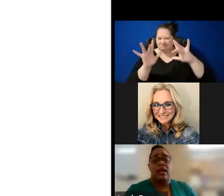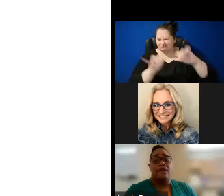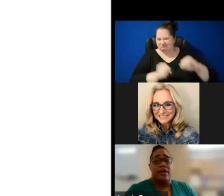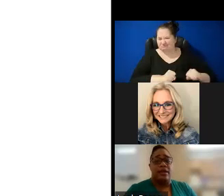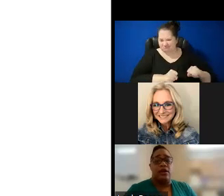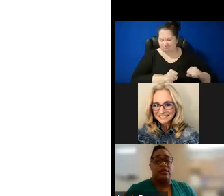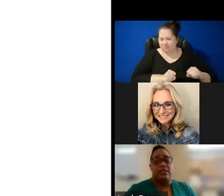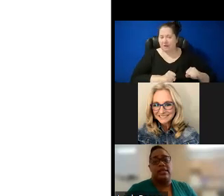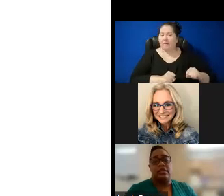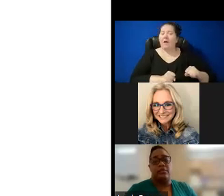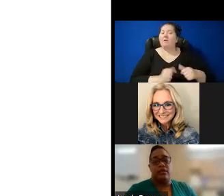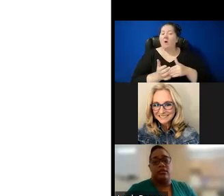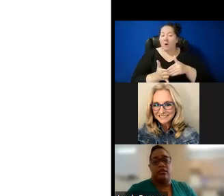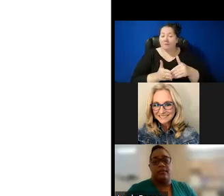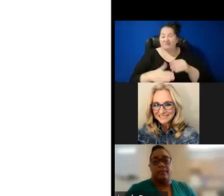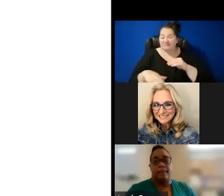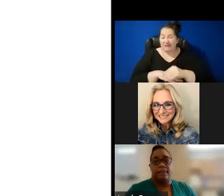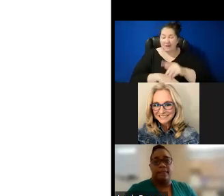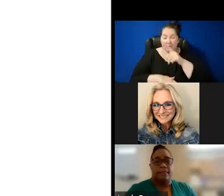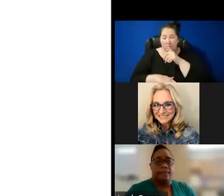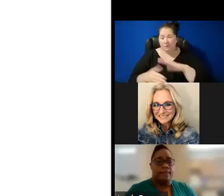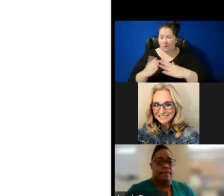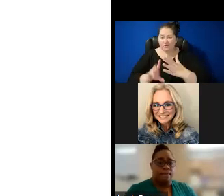oftentimes affect marginalized communities.